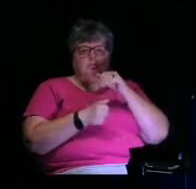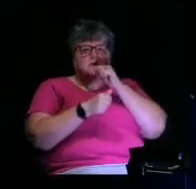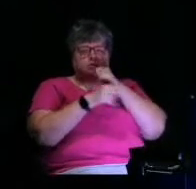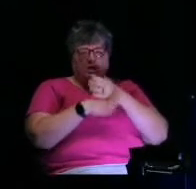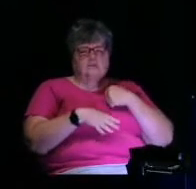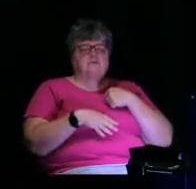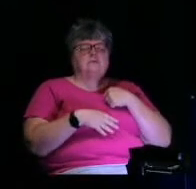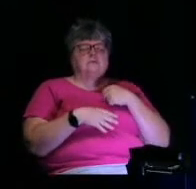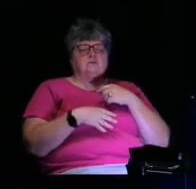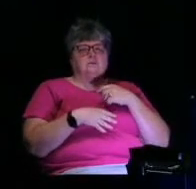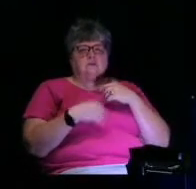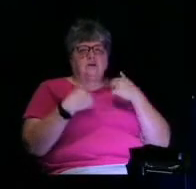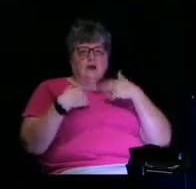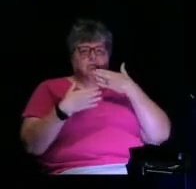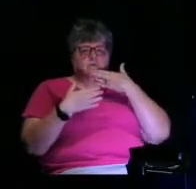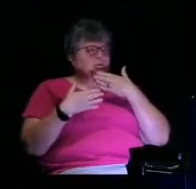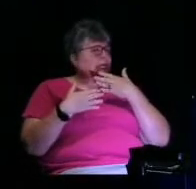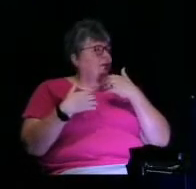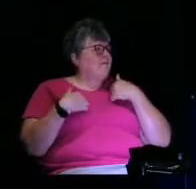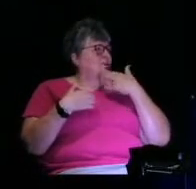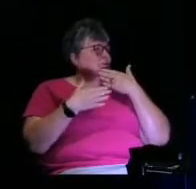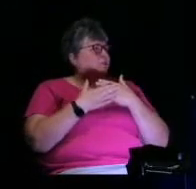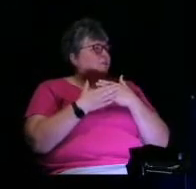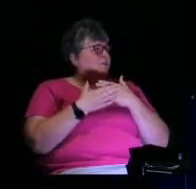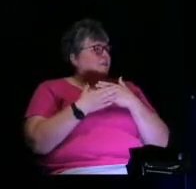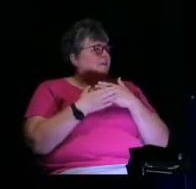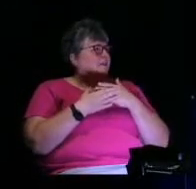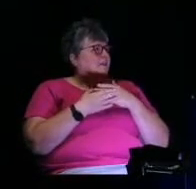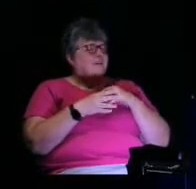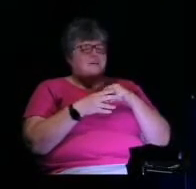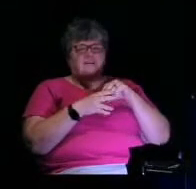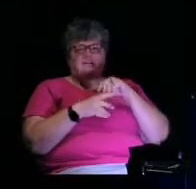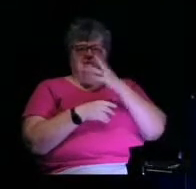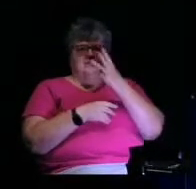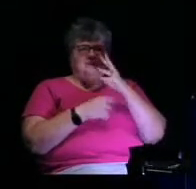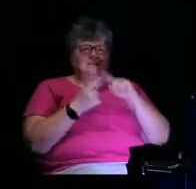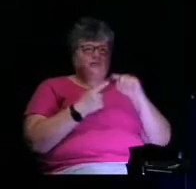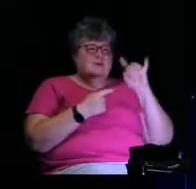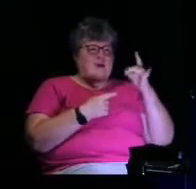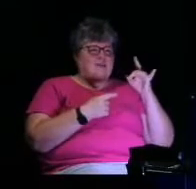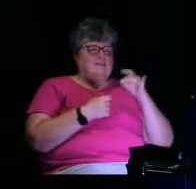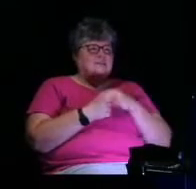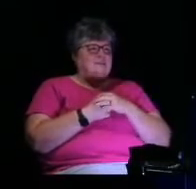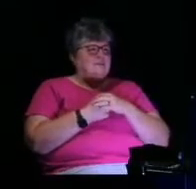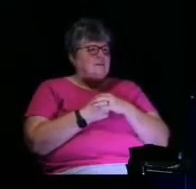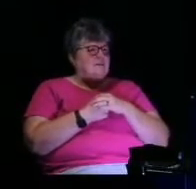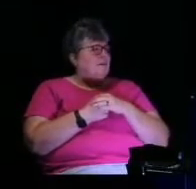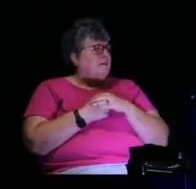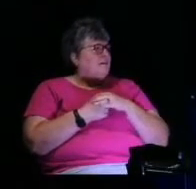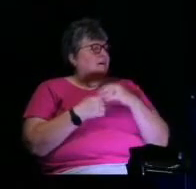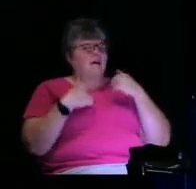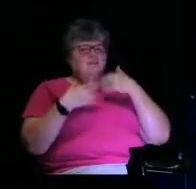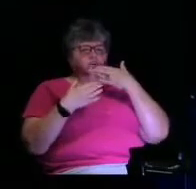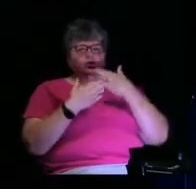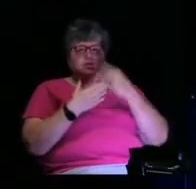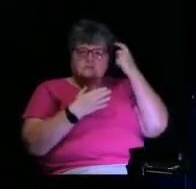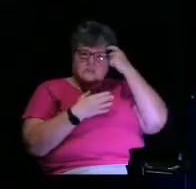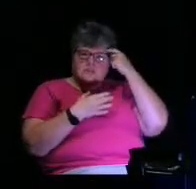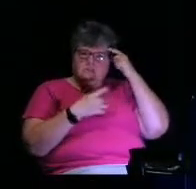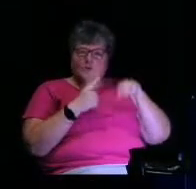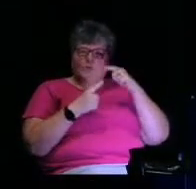thought here, okay? Having a good, verses 16 through 18, I lost my track there. Verses 16 through 18, having a good conscience so that when